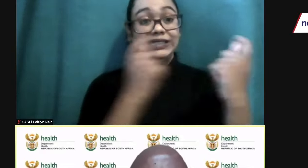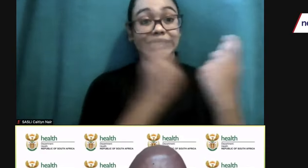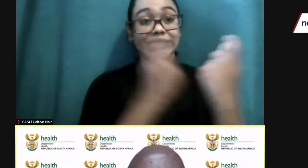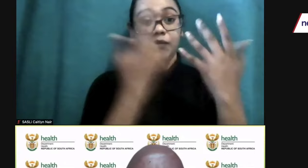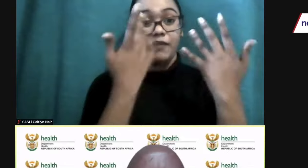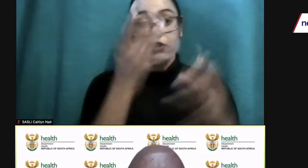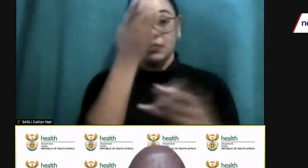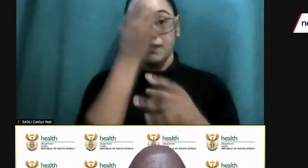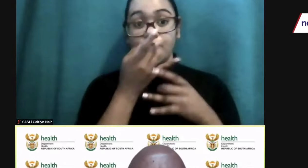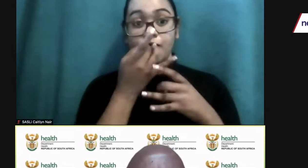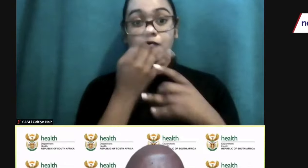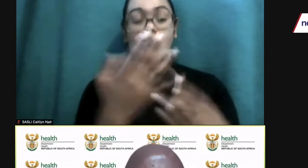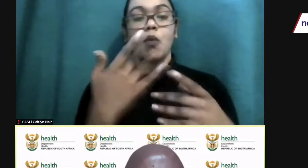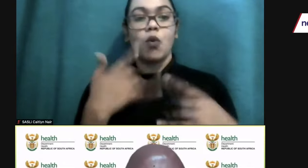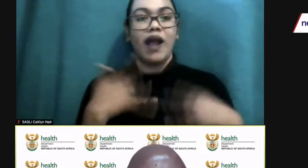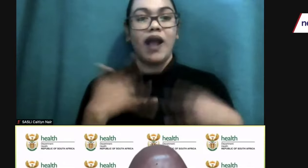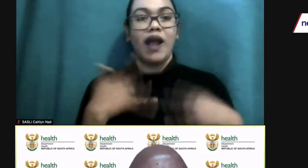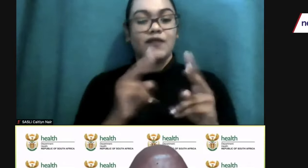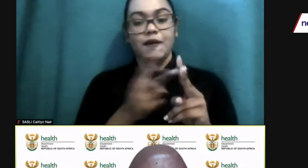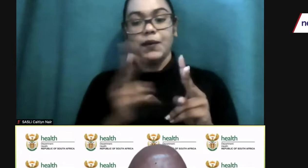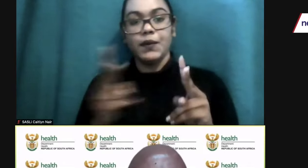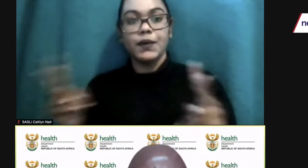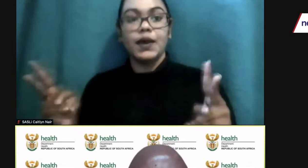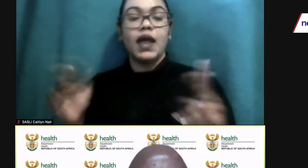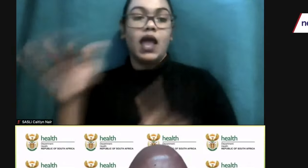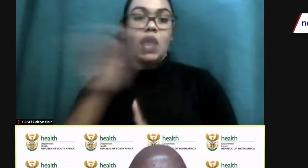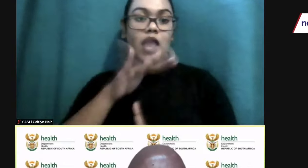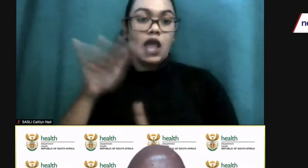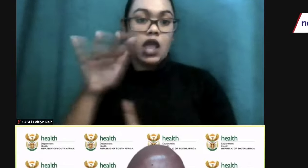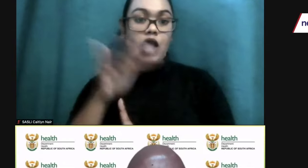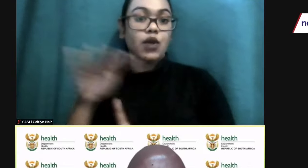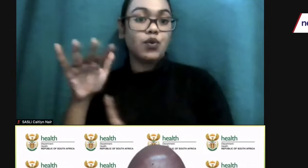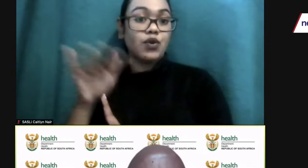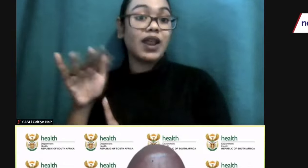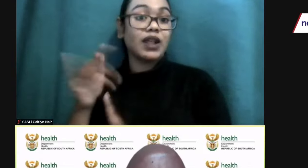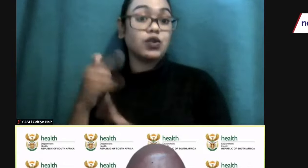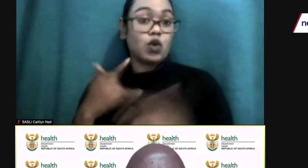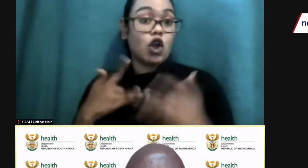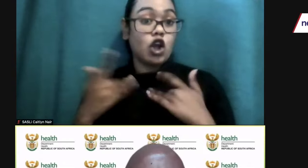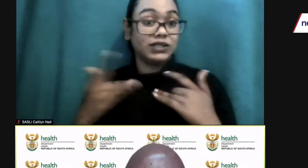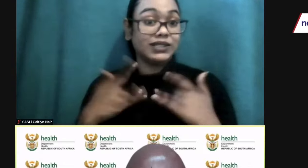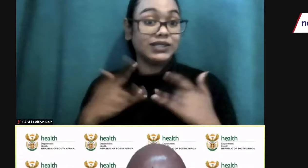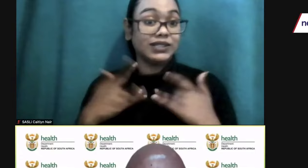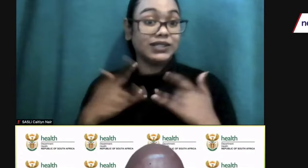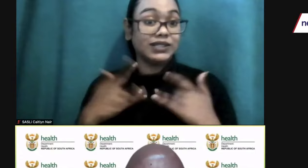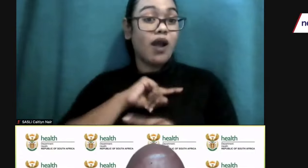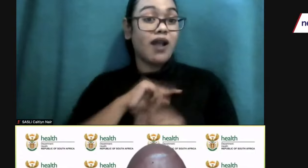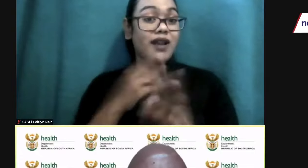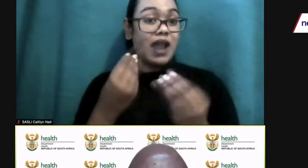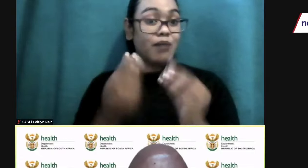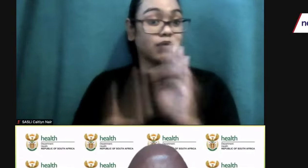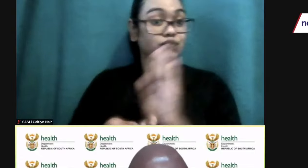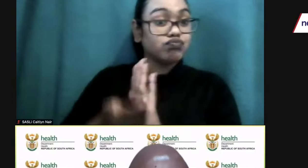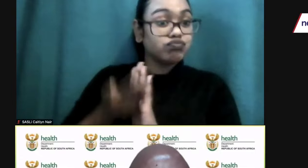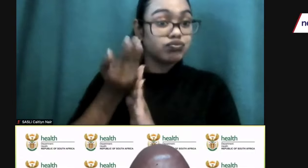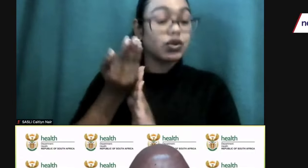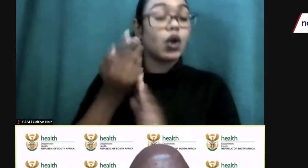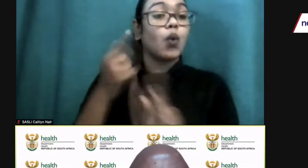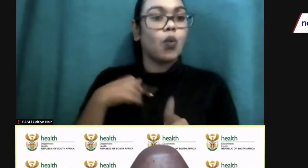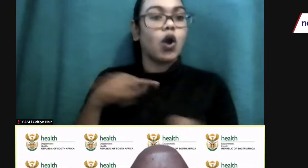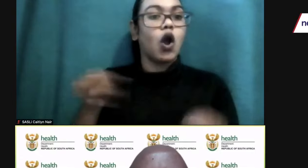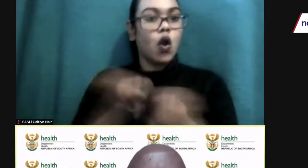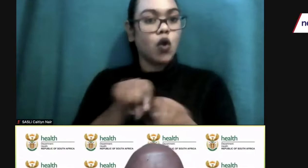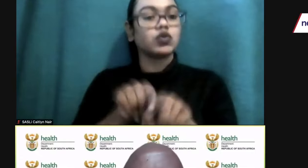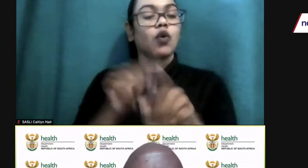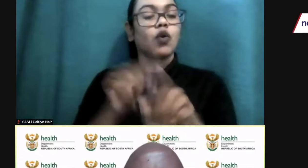there are areas which they are concerned about this mutation, the fact of the matter is that we also have the additional